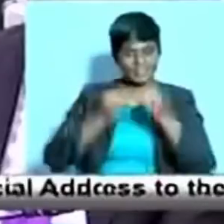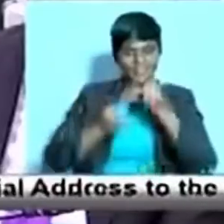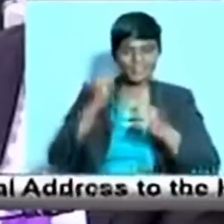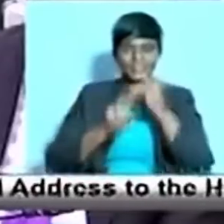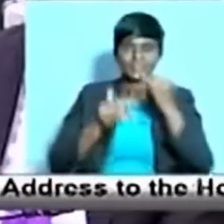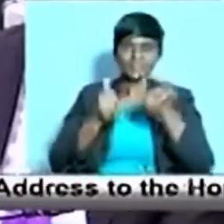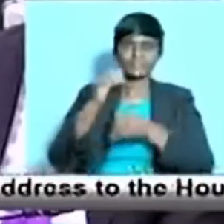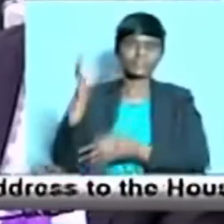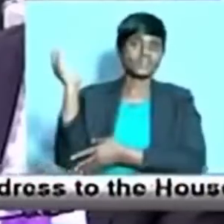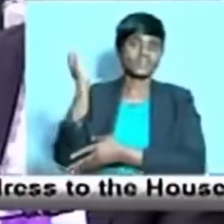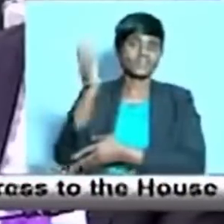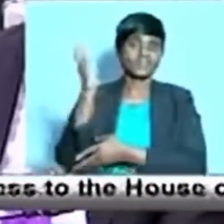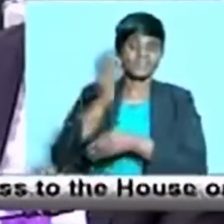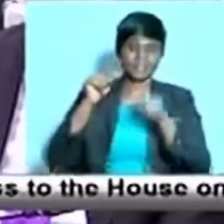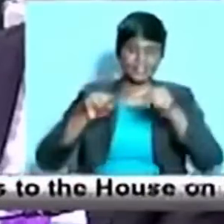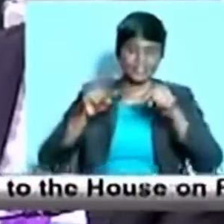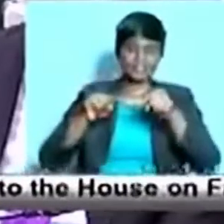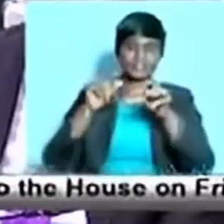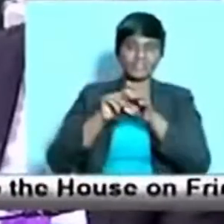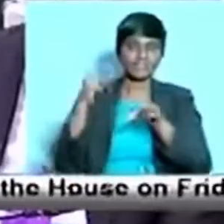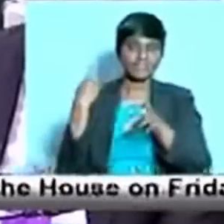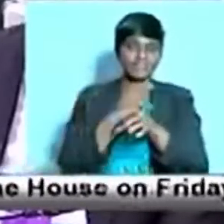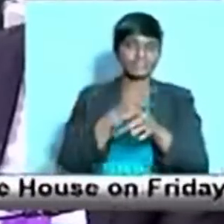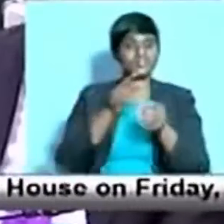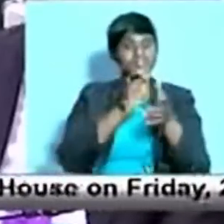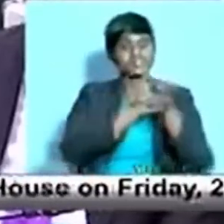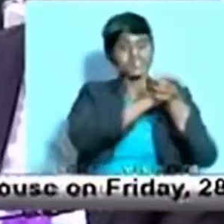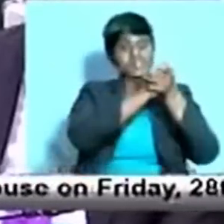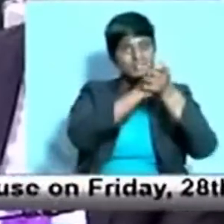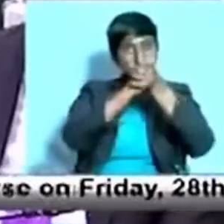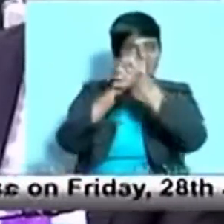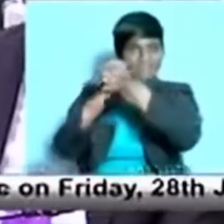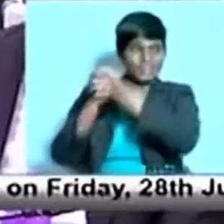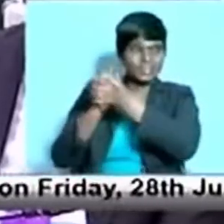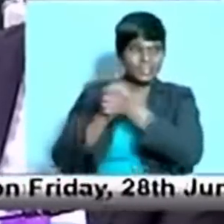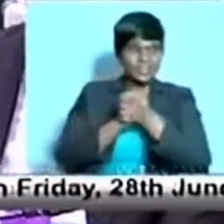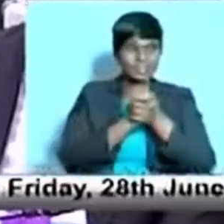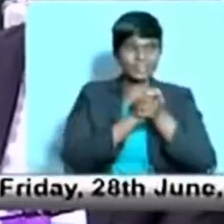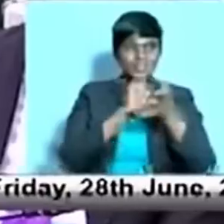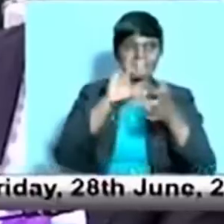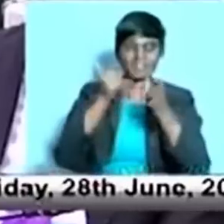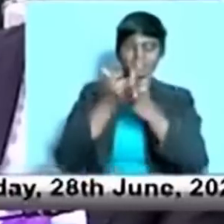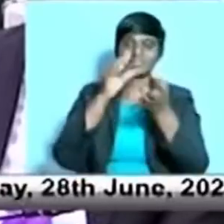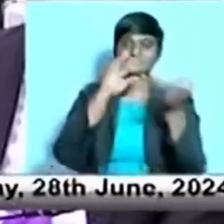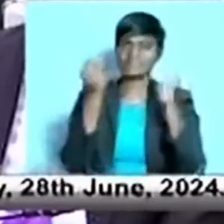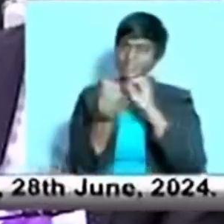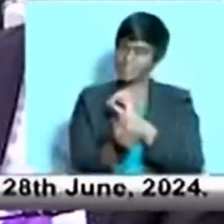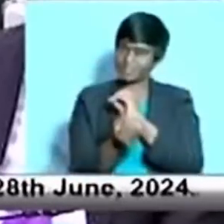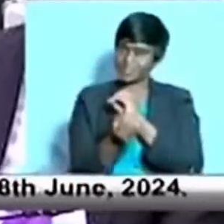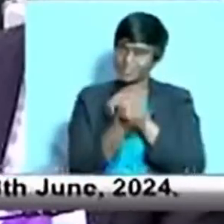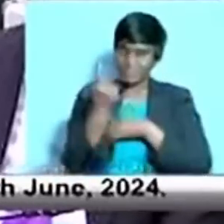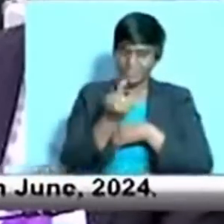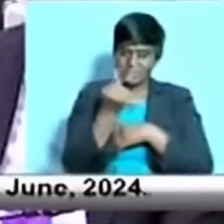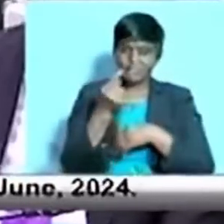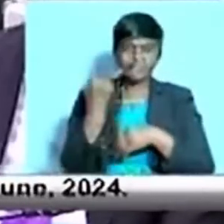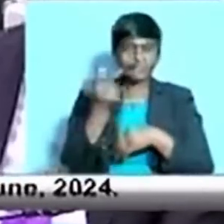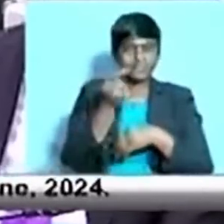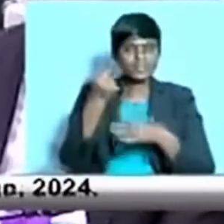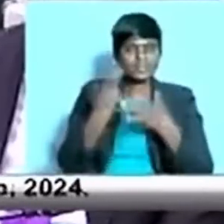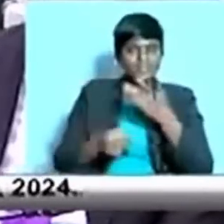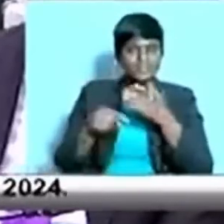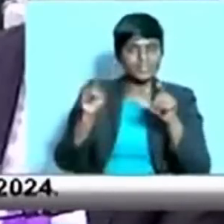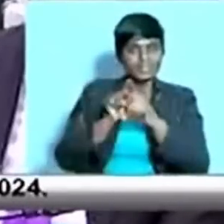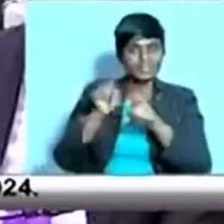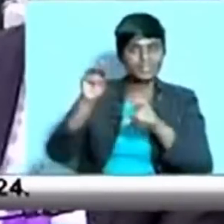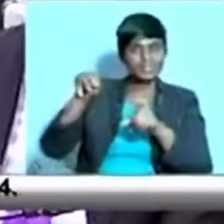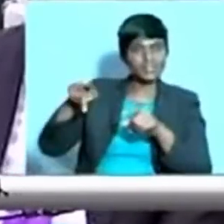to address this House, you go over there and greet the opposition, only to get a slap from an